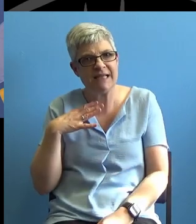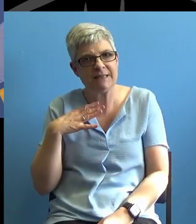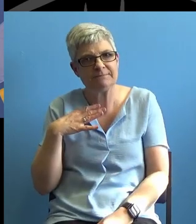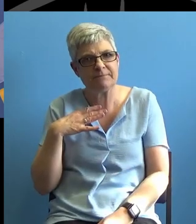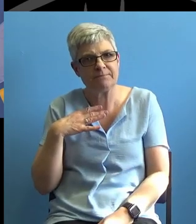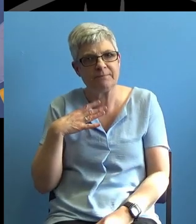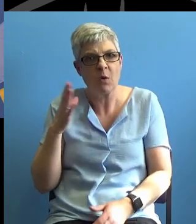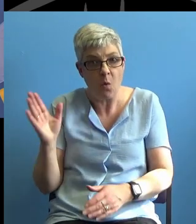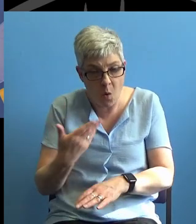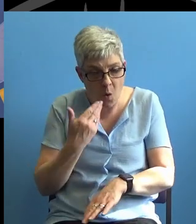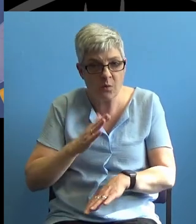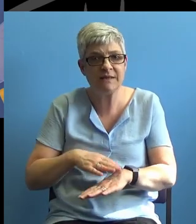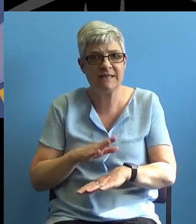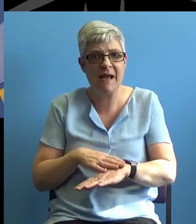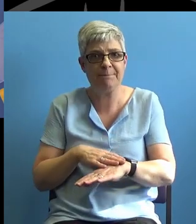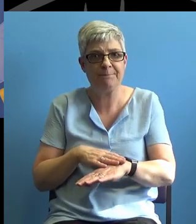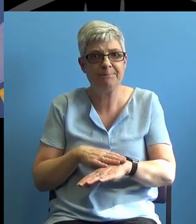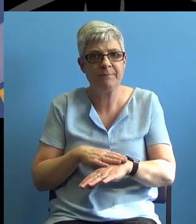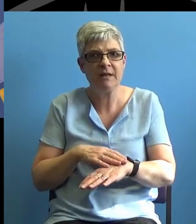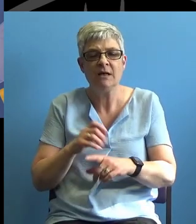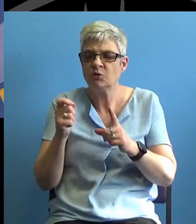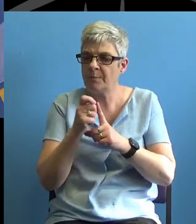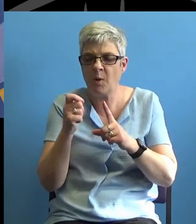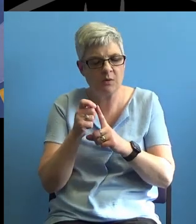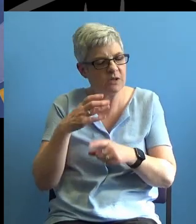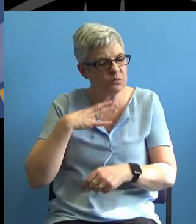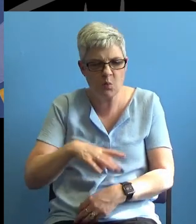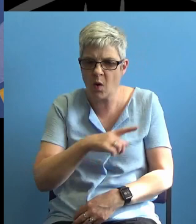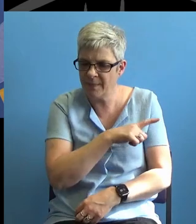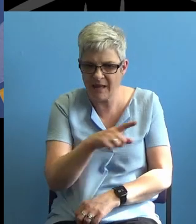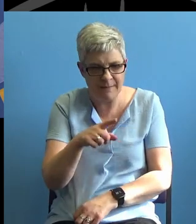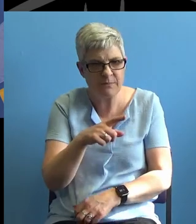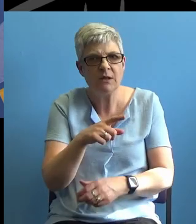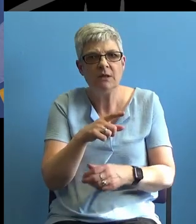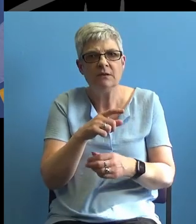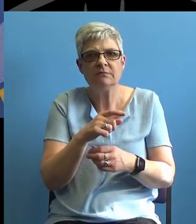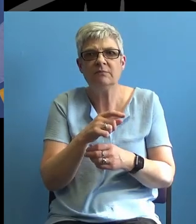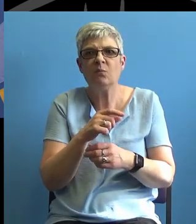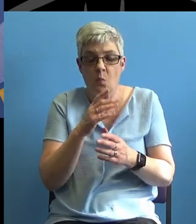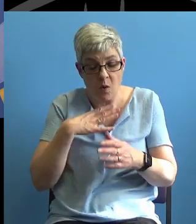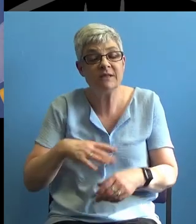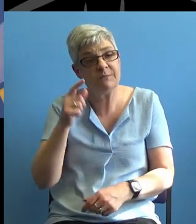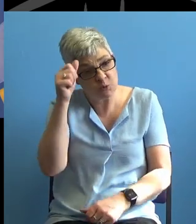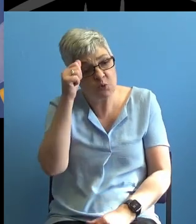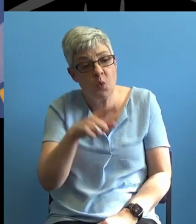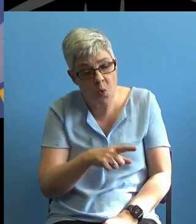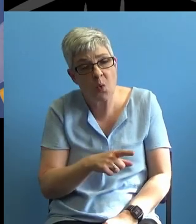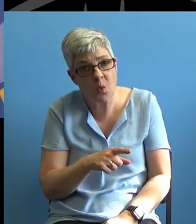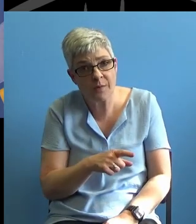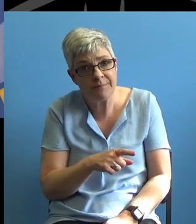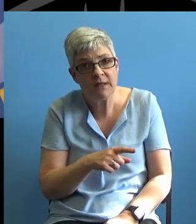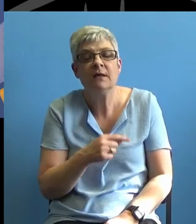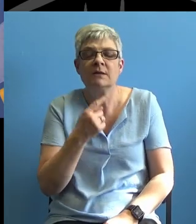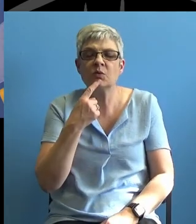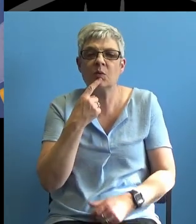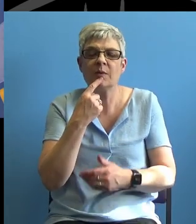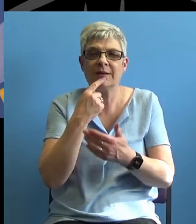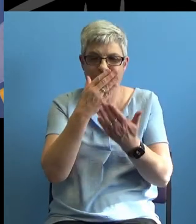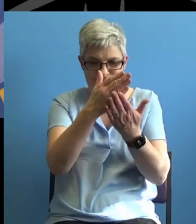all times. So Paul doesn't want them to be uninformed, verse 13. And so